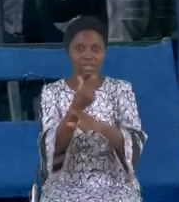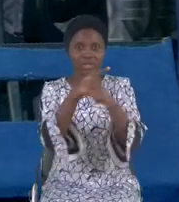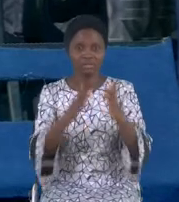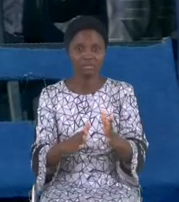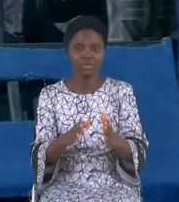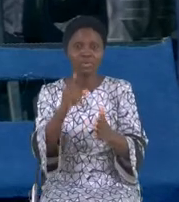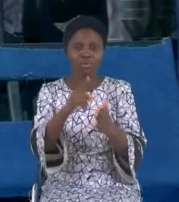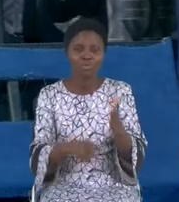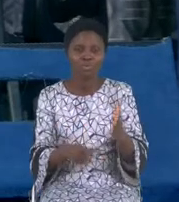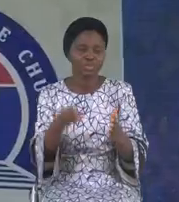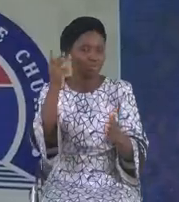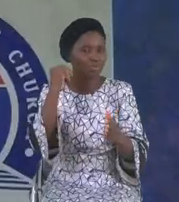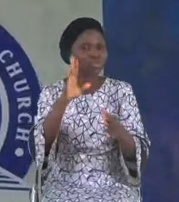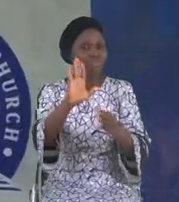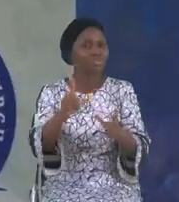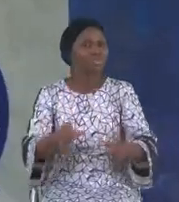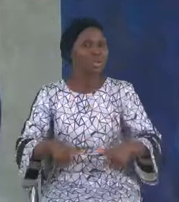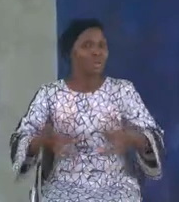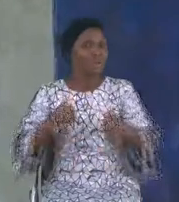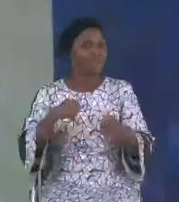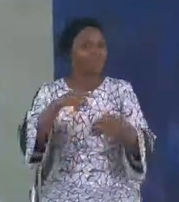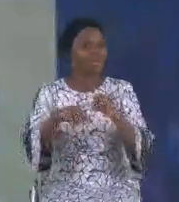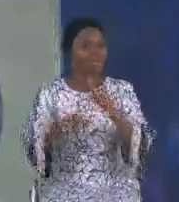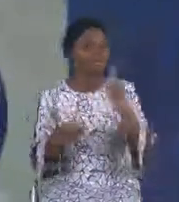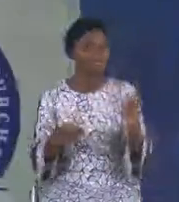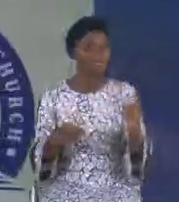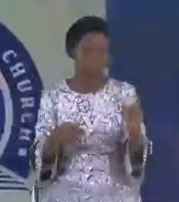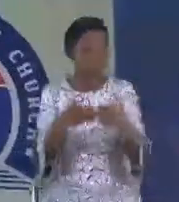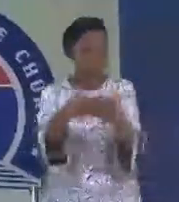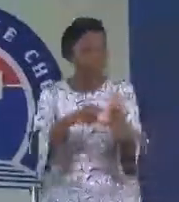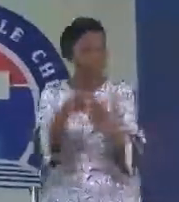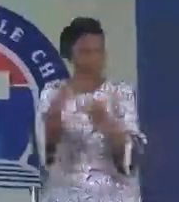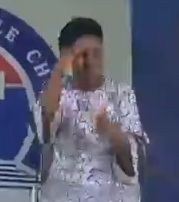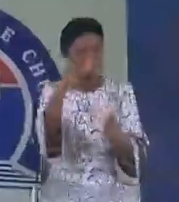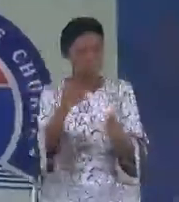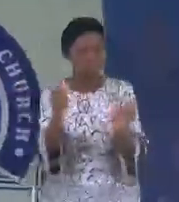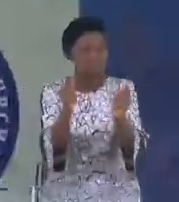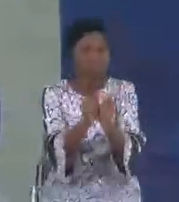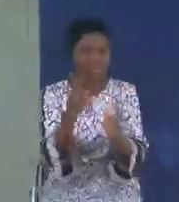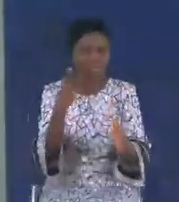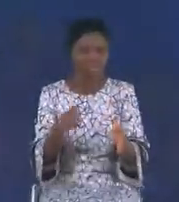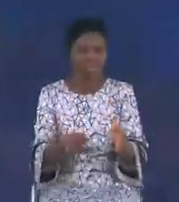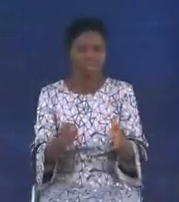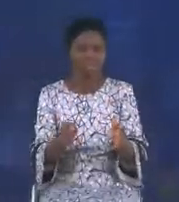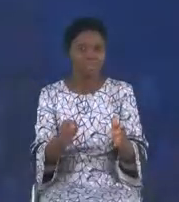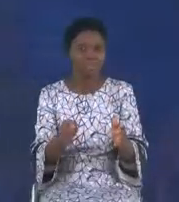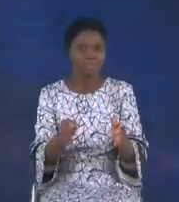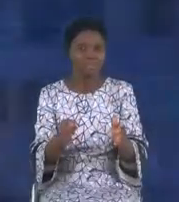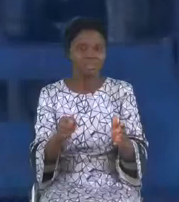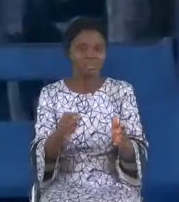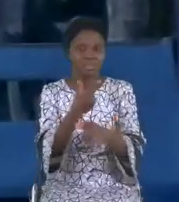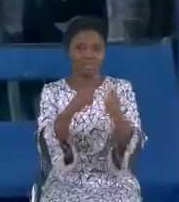life about before this man made the libra how was he let me read that to you